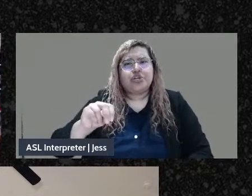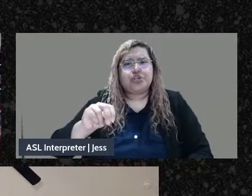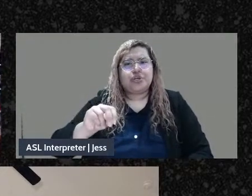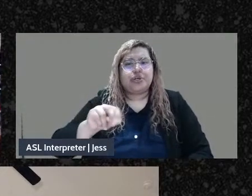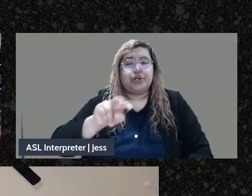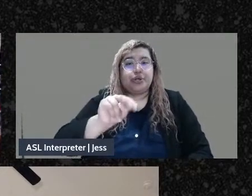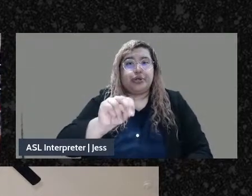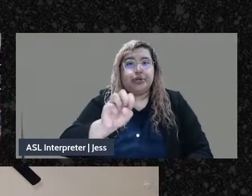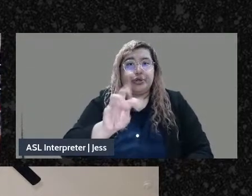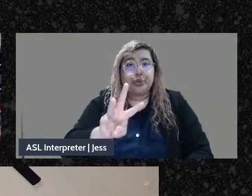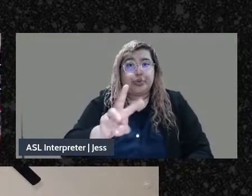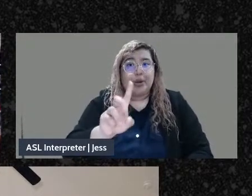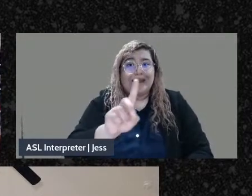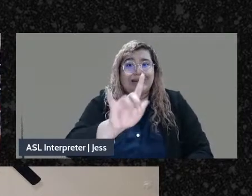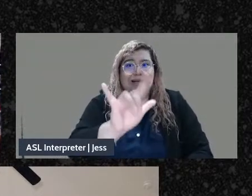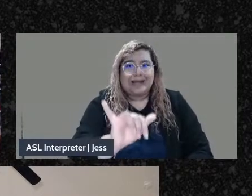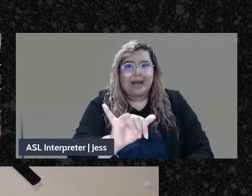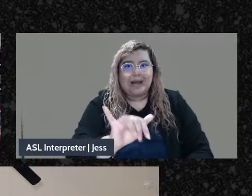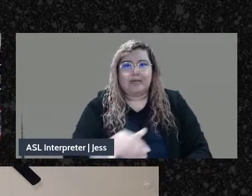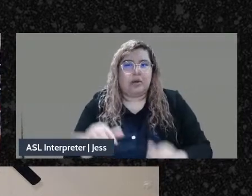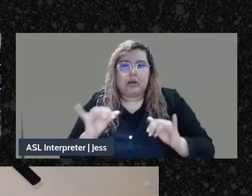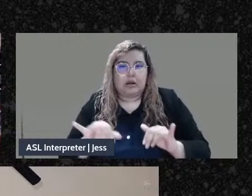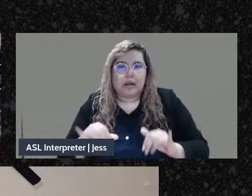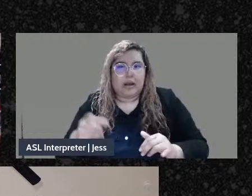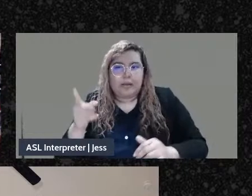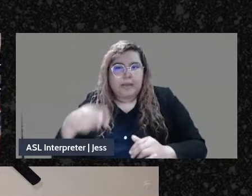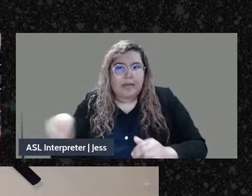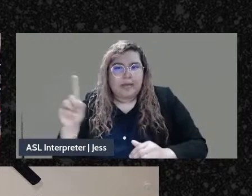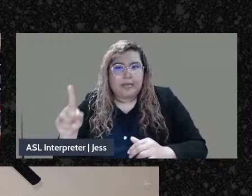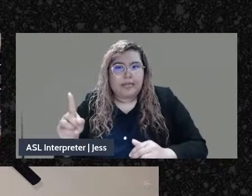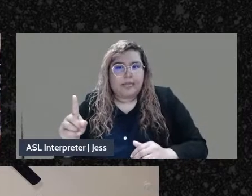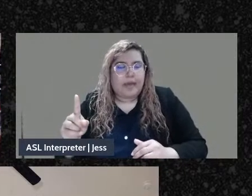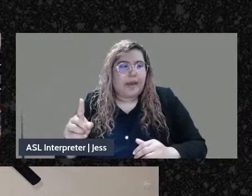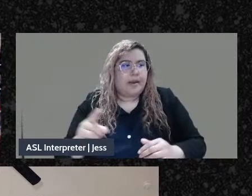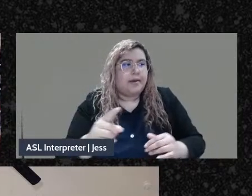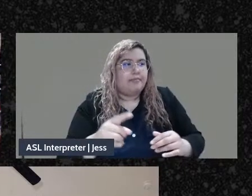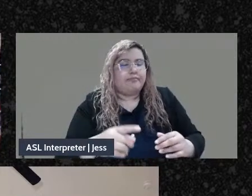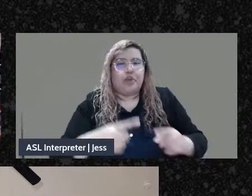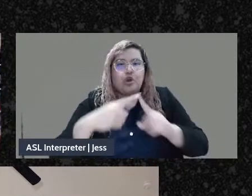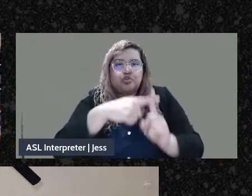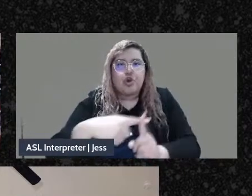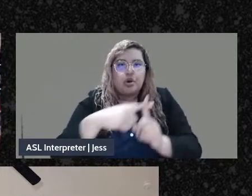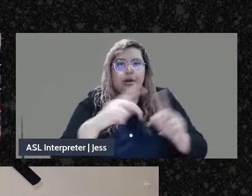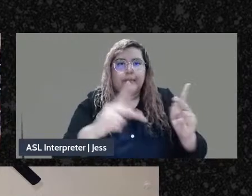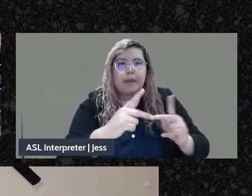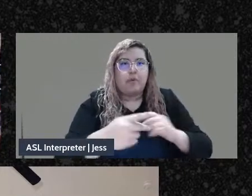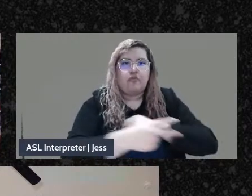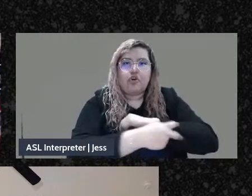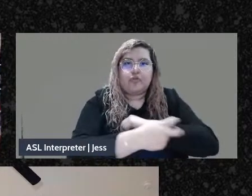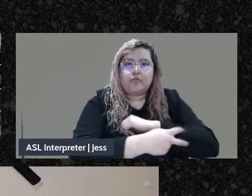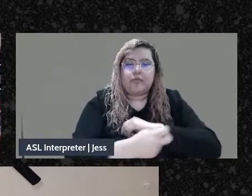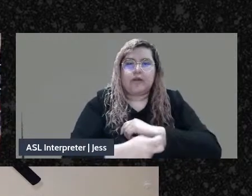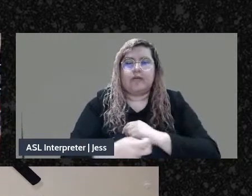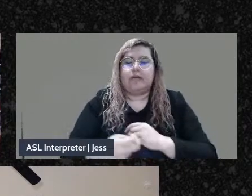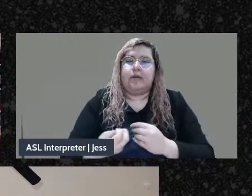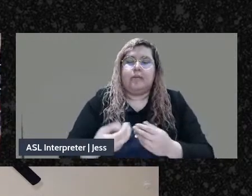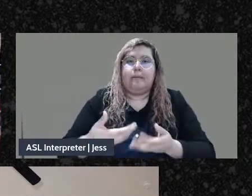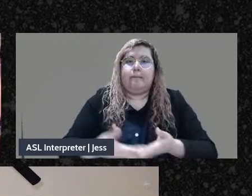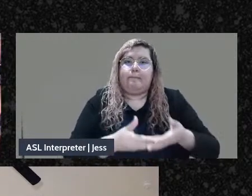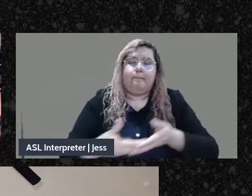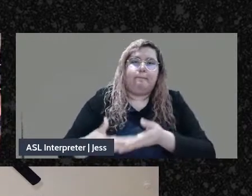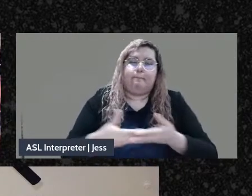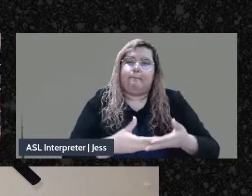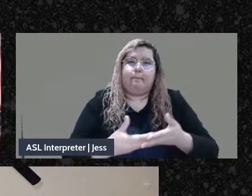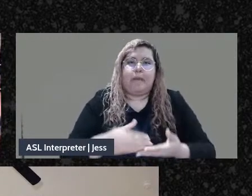police reports last week. Like people are being arrested at Target for stealing literally baby formula and vitamins, right? And they're calling this